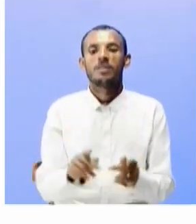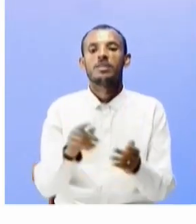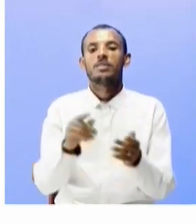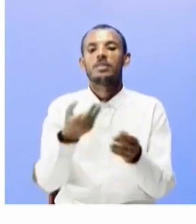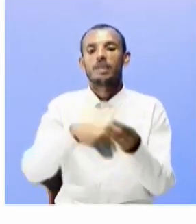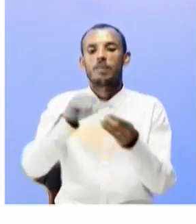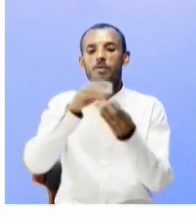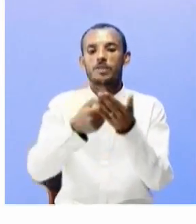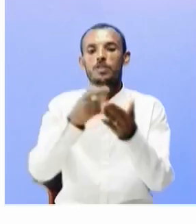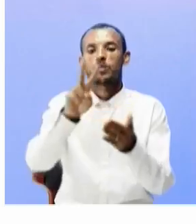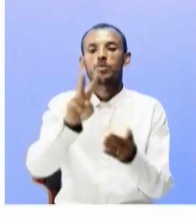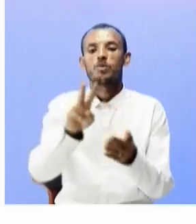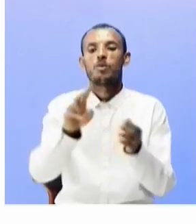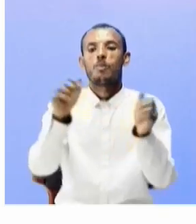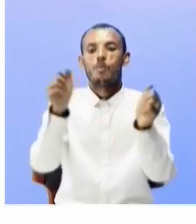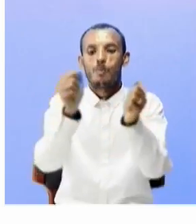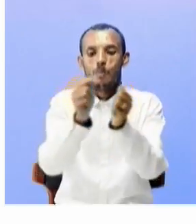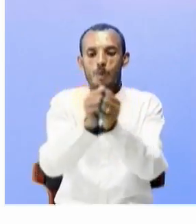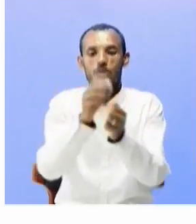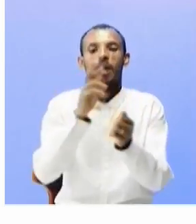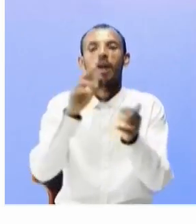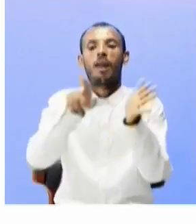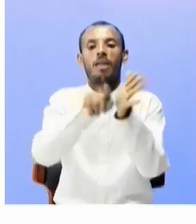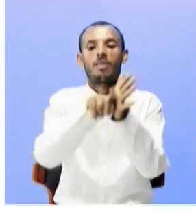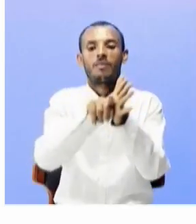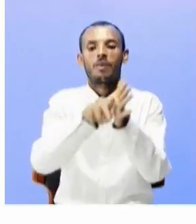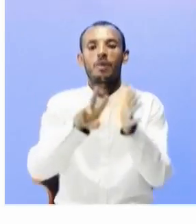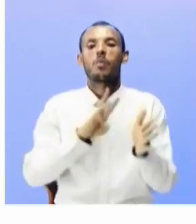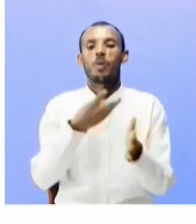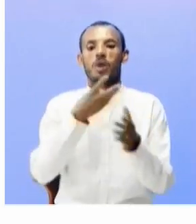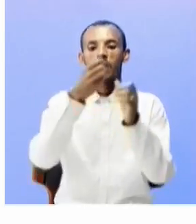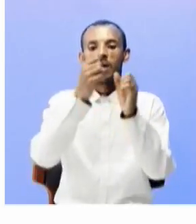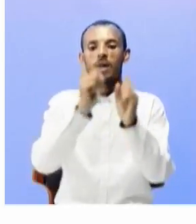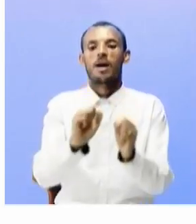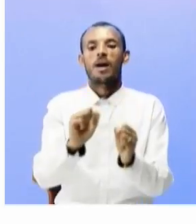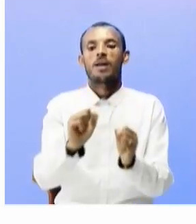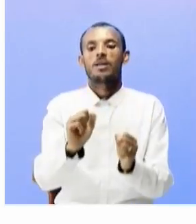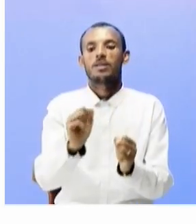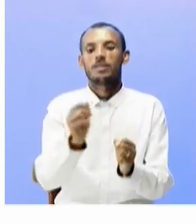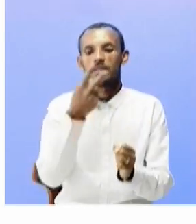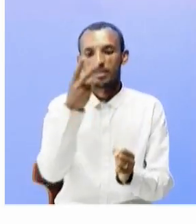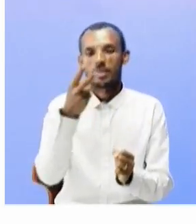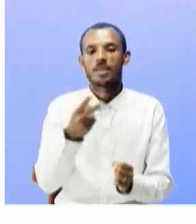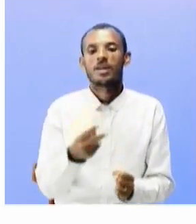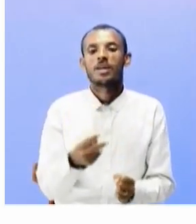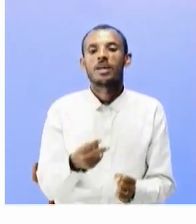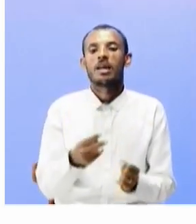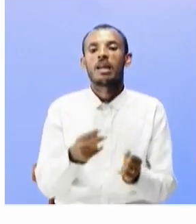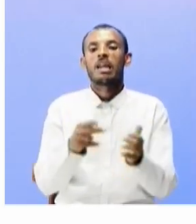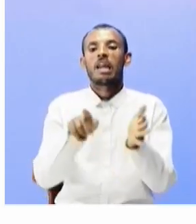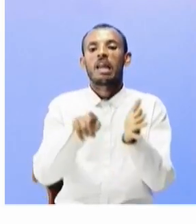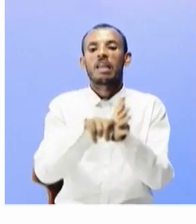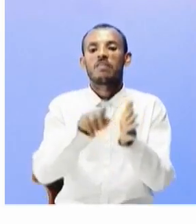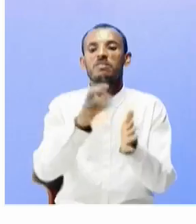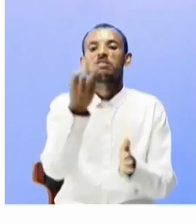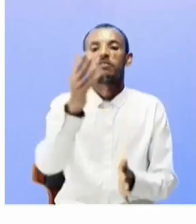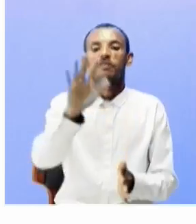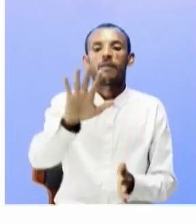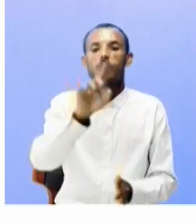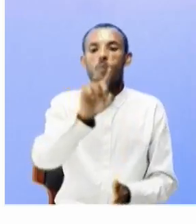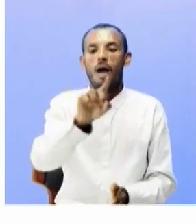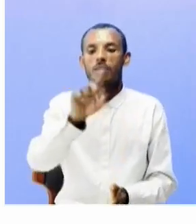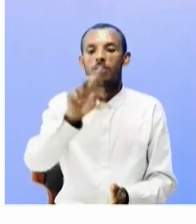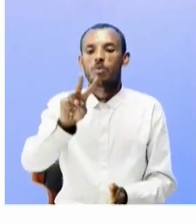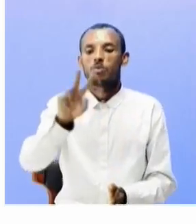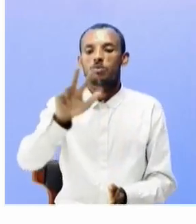two, both are negatives. We can see this in this form. We have 5 negatives, 1, 2, 3,